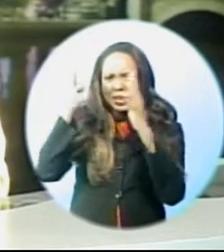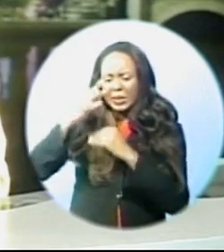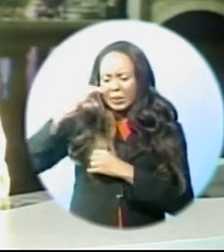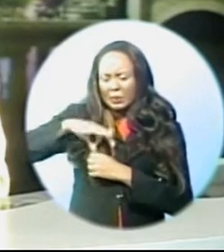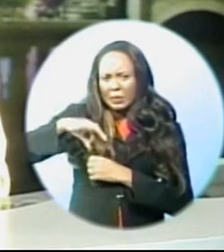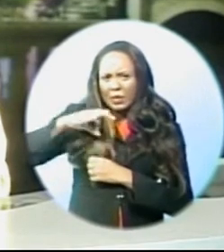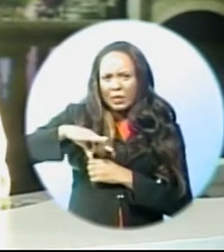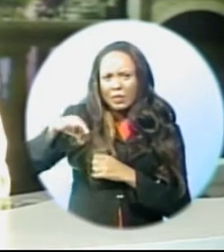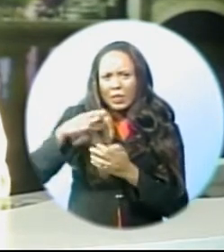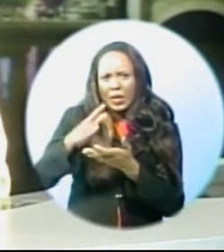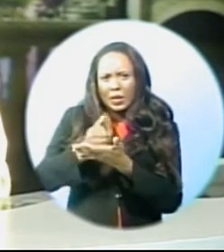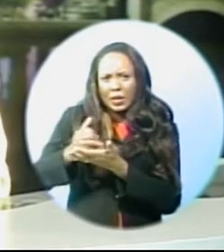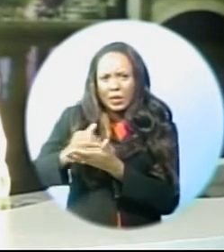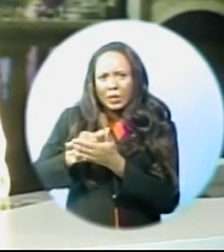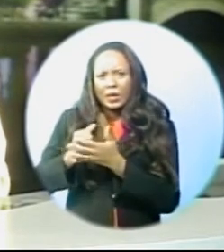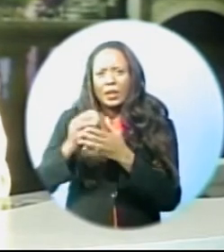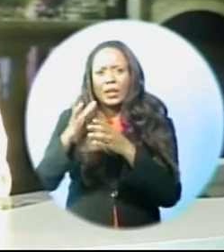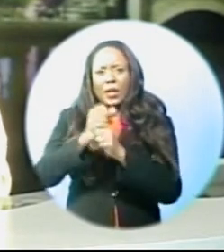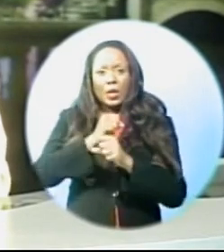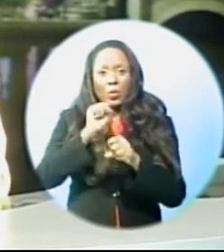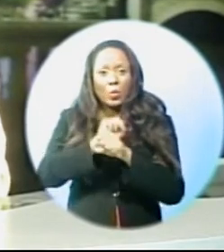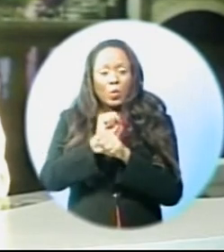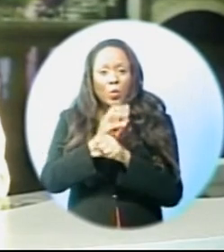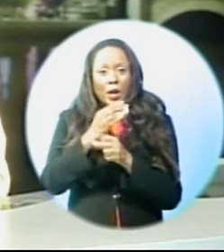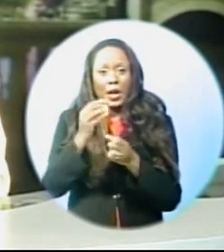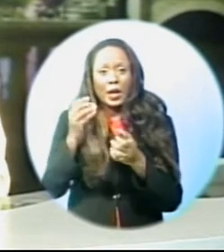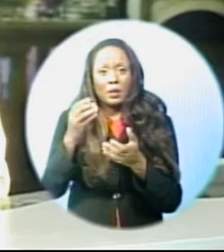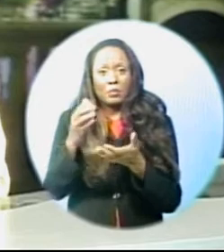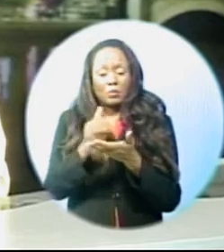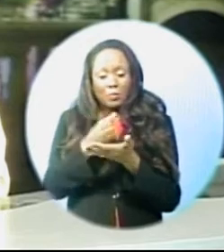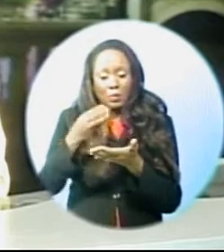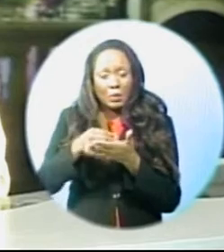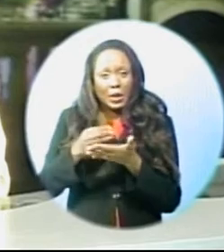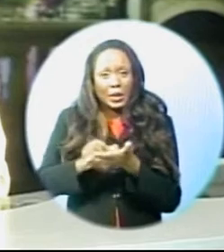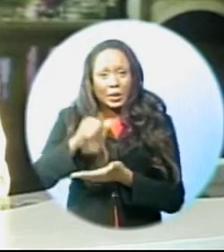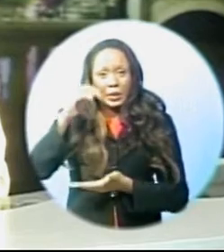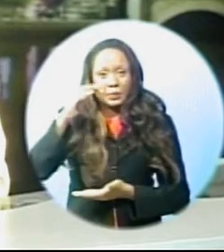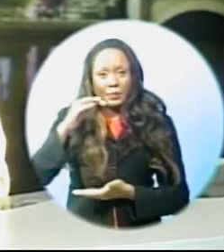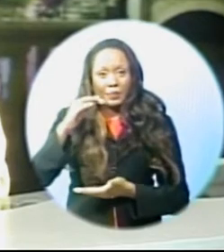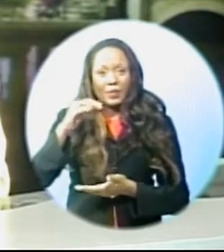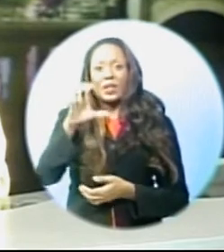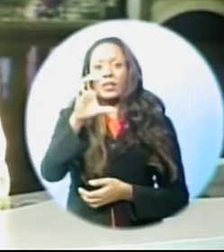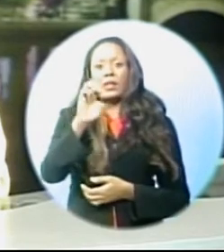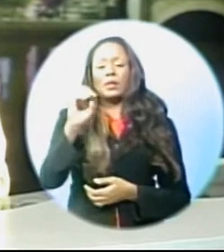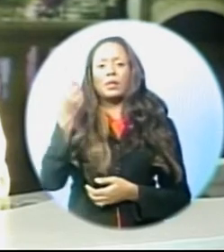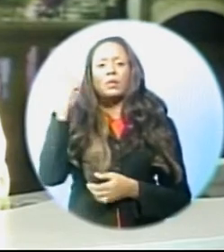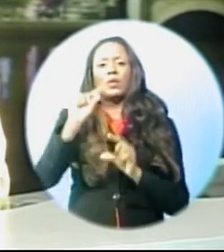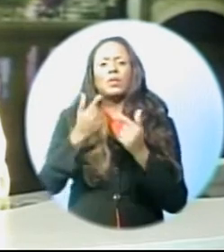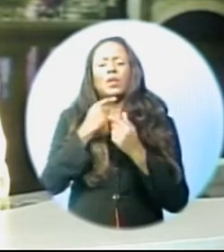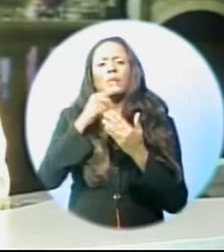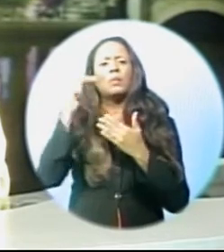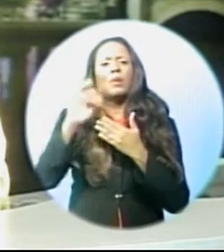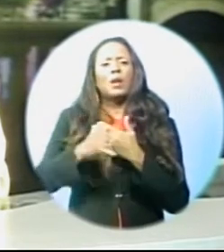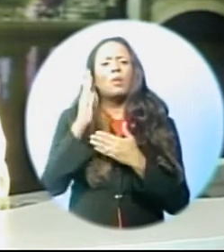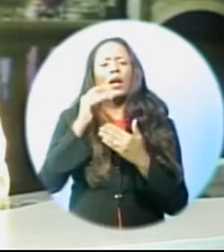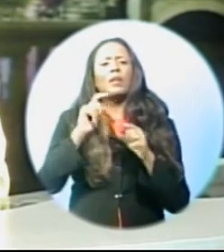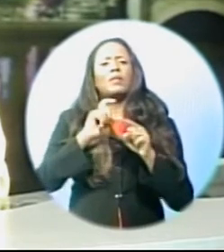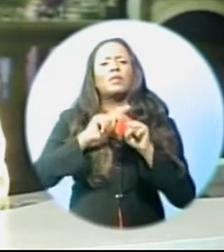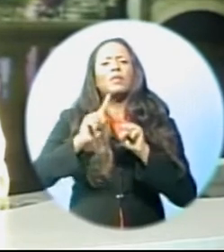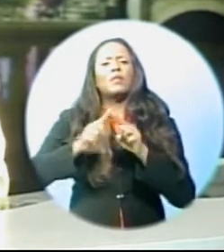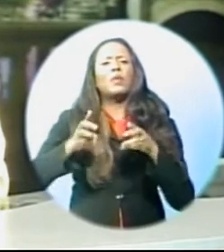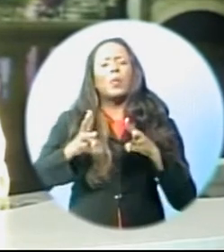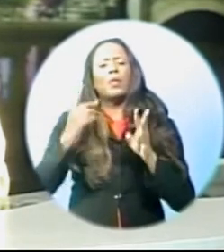profitability, creating work and wealth. CEO of the foundation, Celeste Foster, says the project will take a